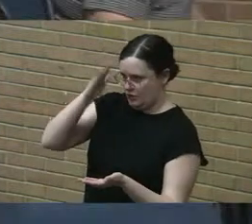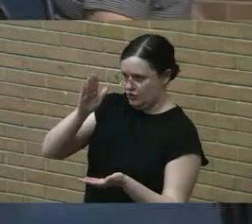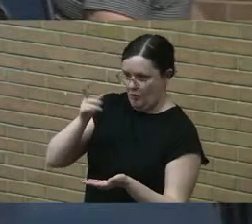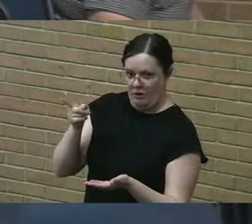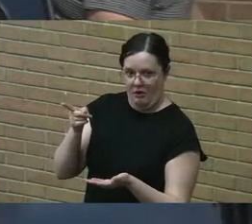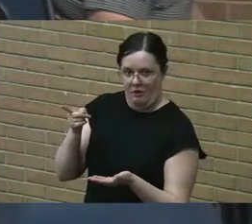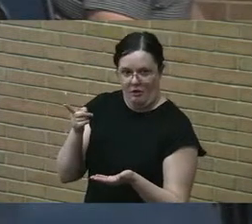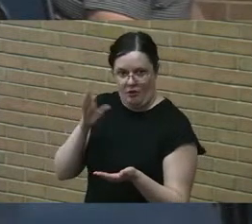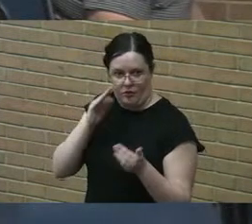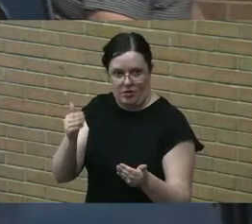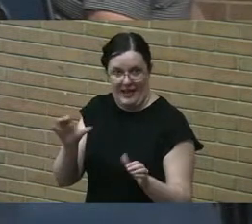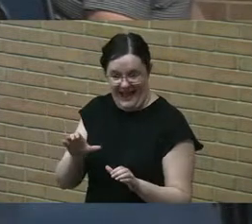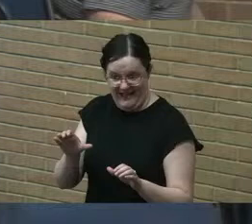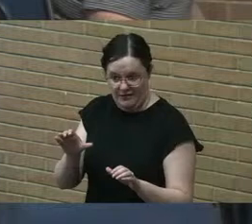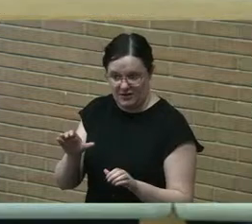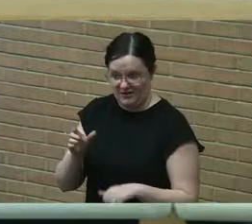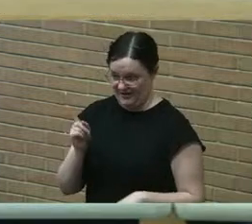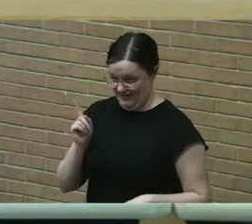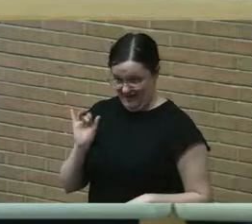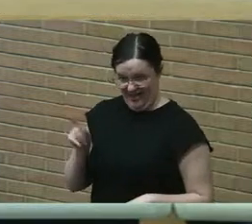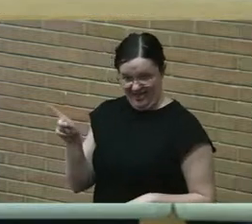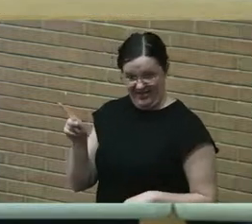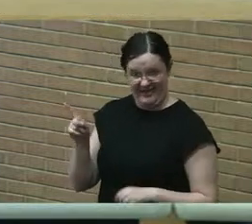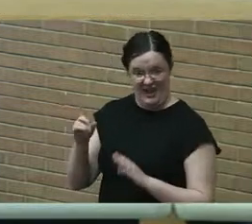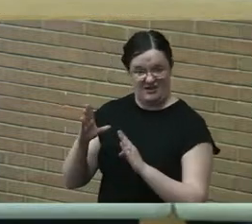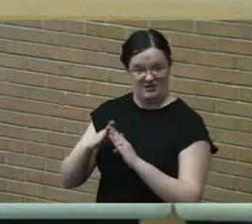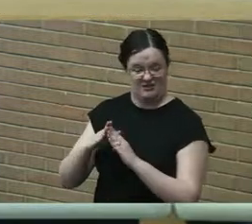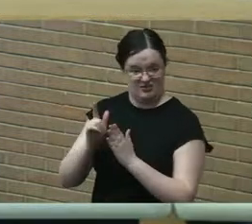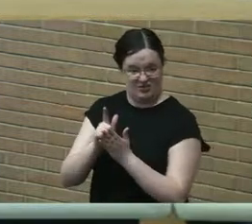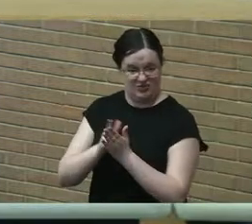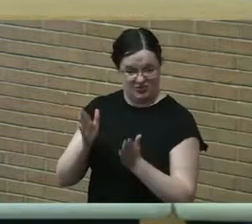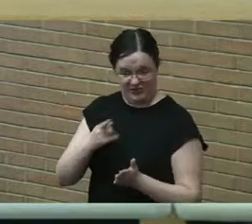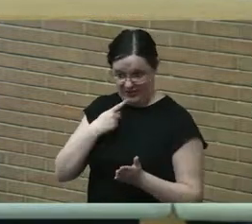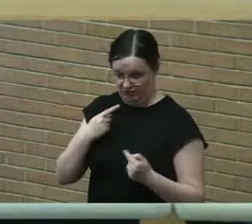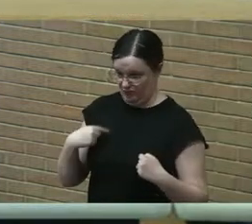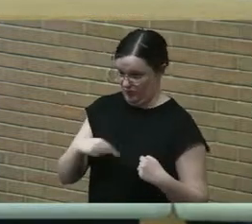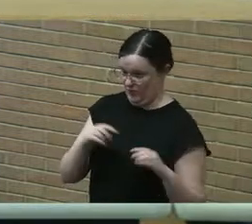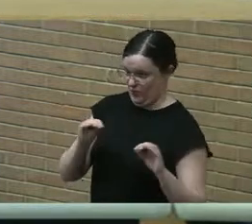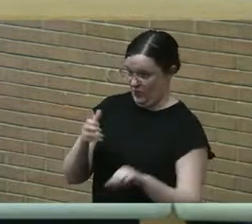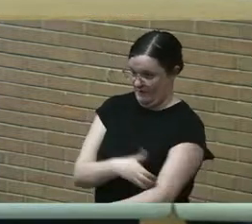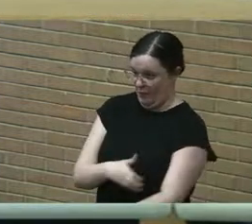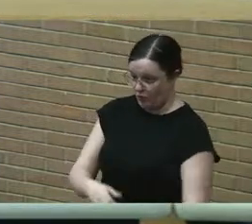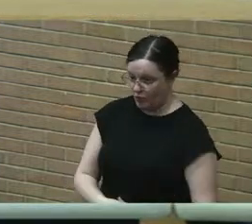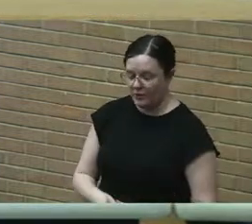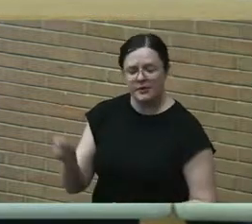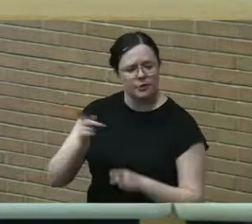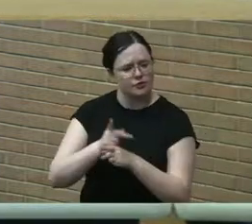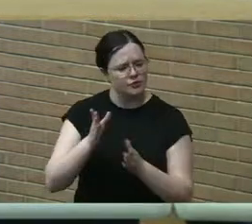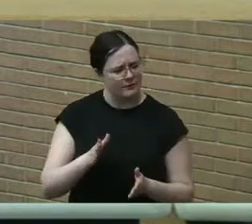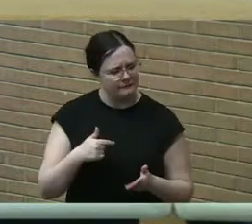that what I hear from our city attorney? as I indicated, I will be speaking further.